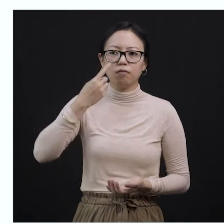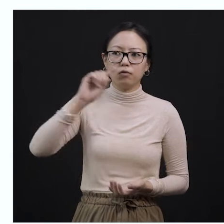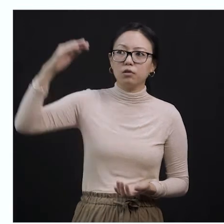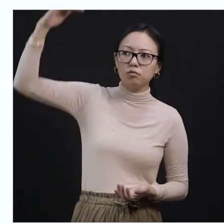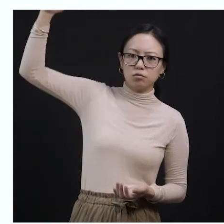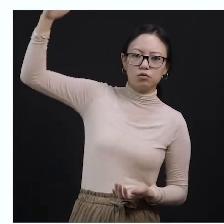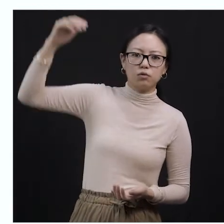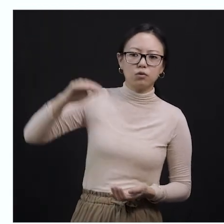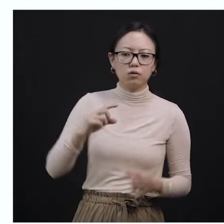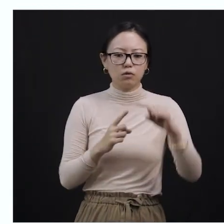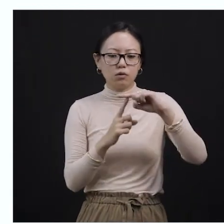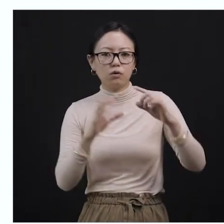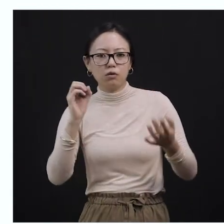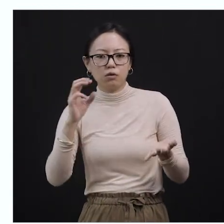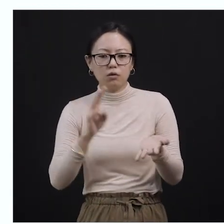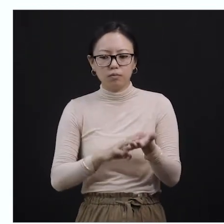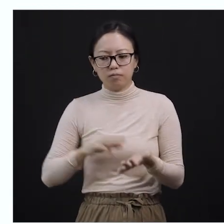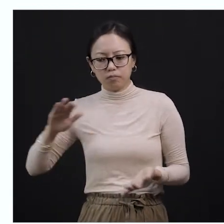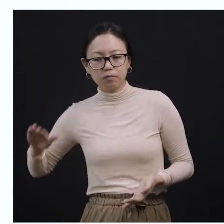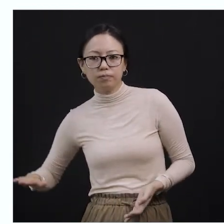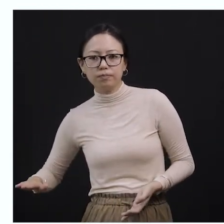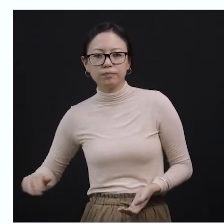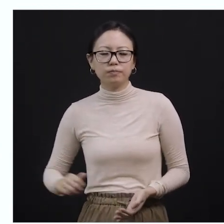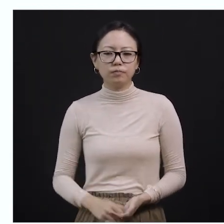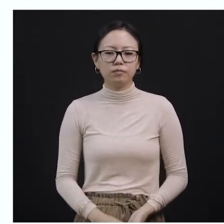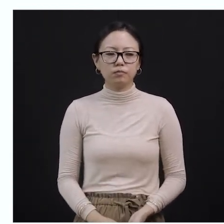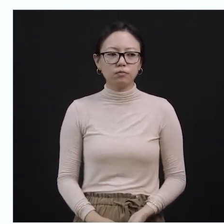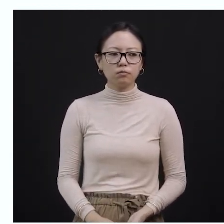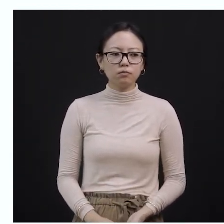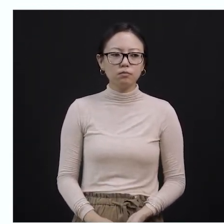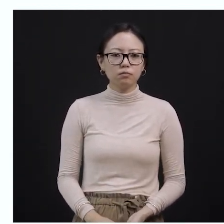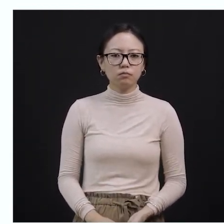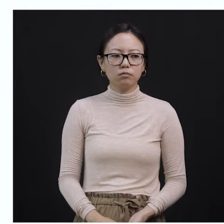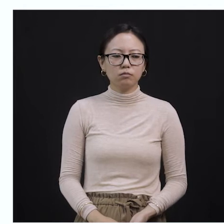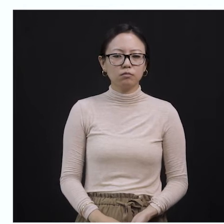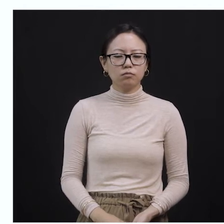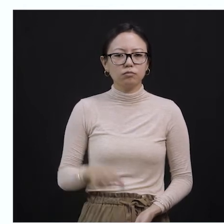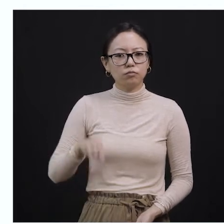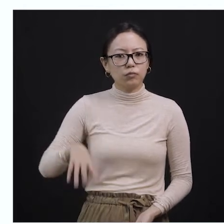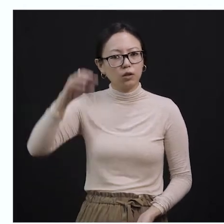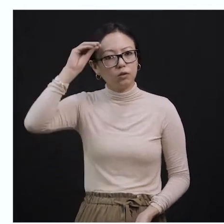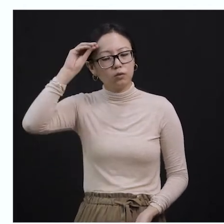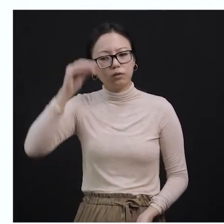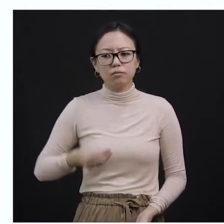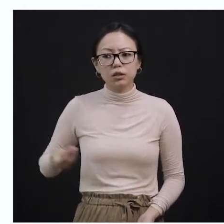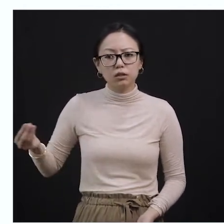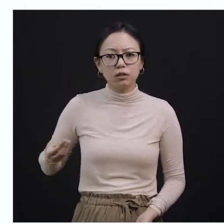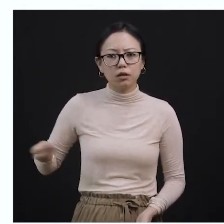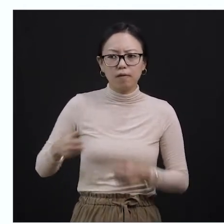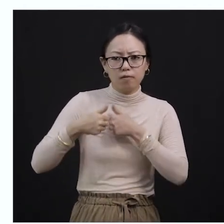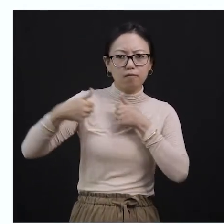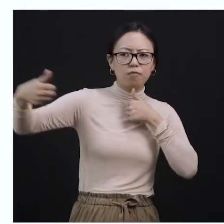you will use taller and shorter. All right, children? Now, we will learn about nearest